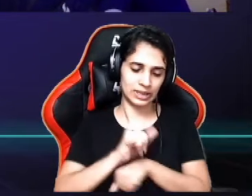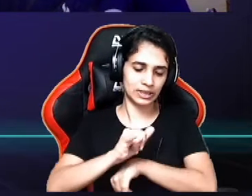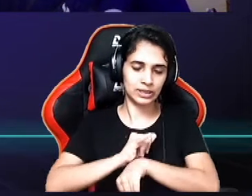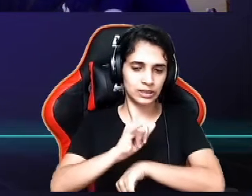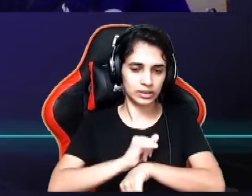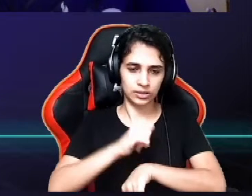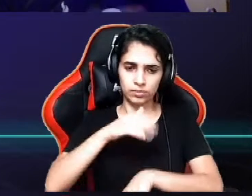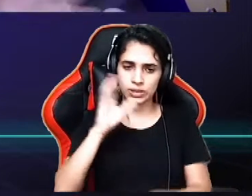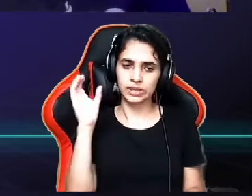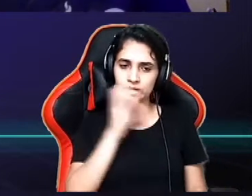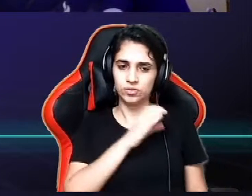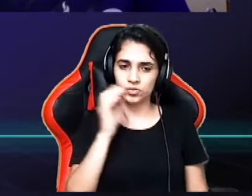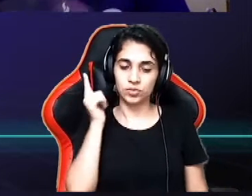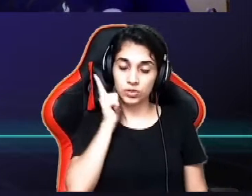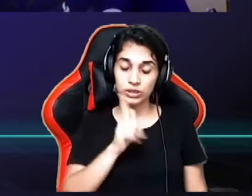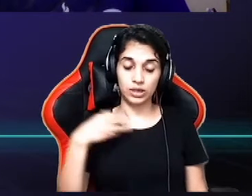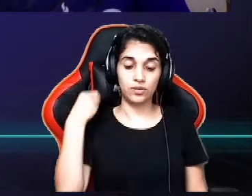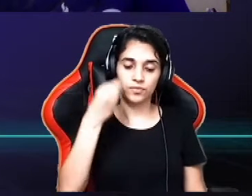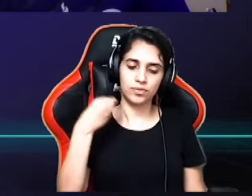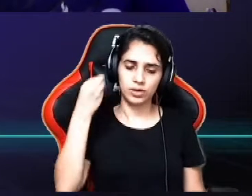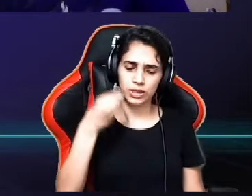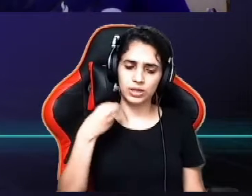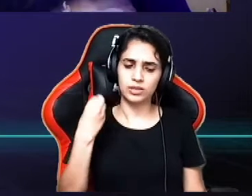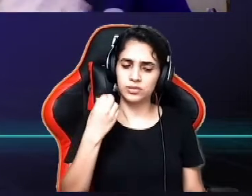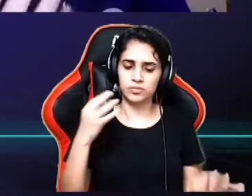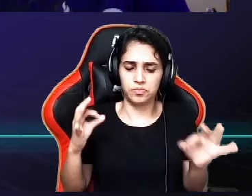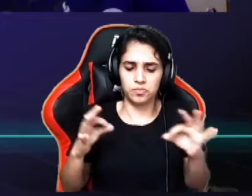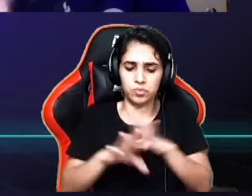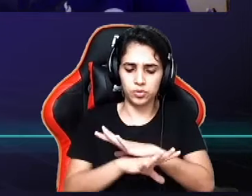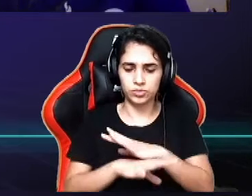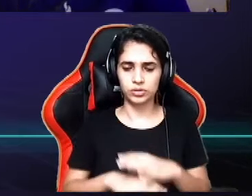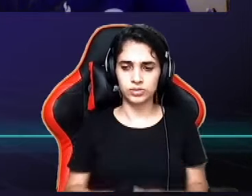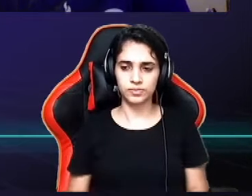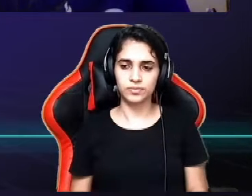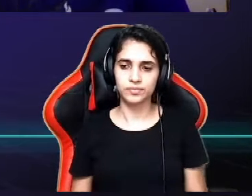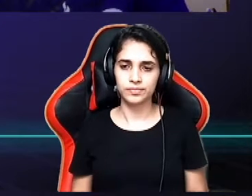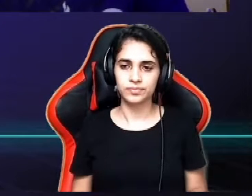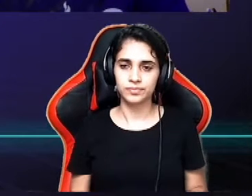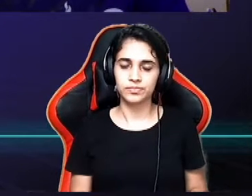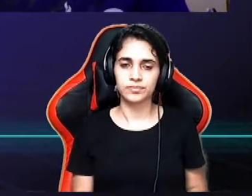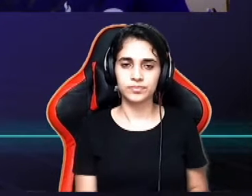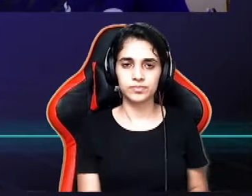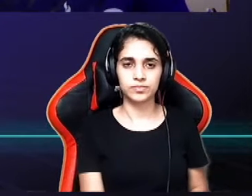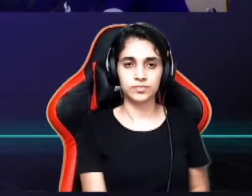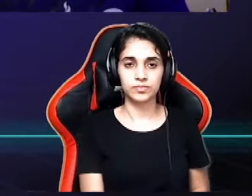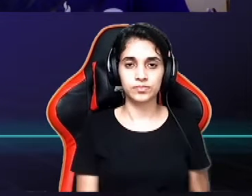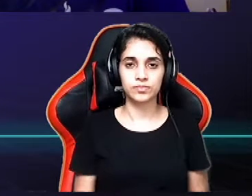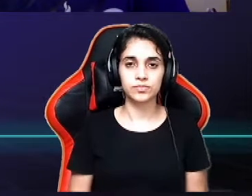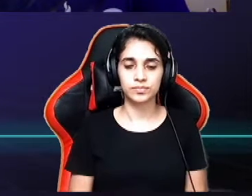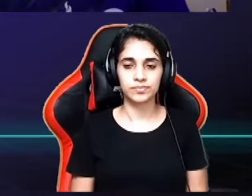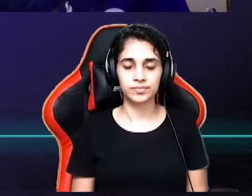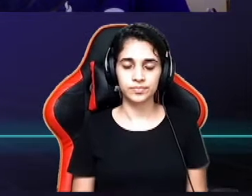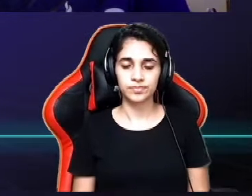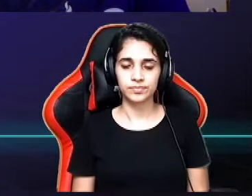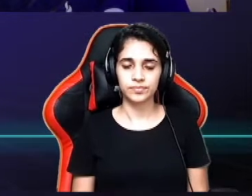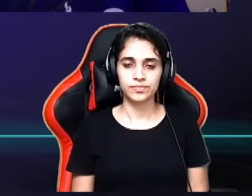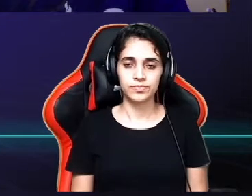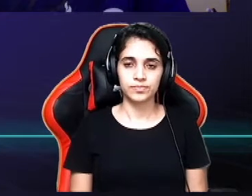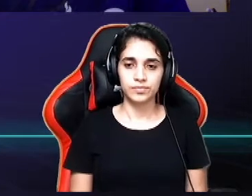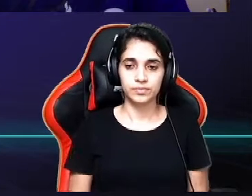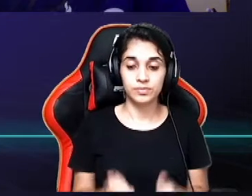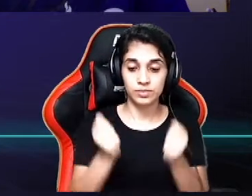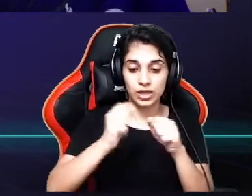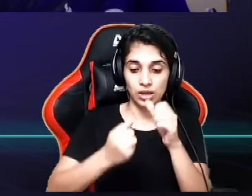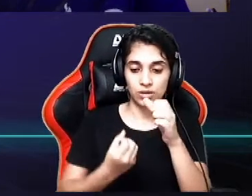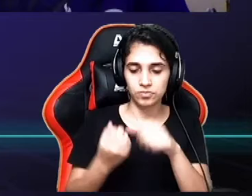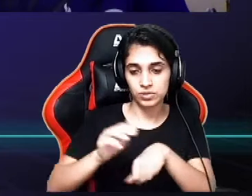easy. That's we believe this brings a fuller experience to the game. And these tools, of being